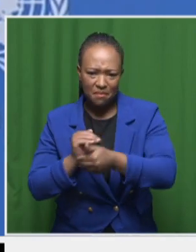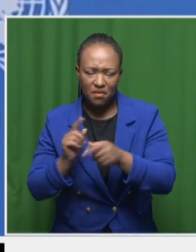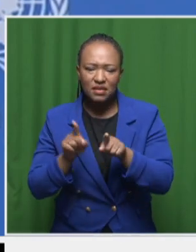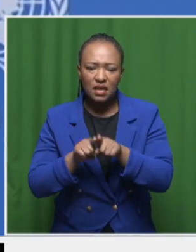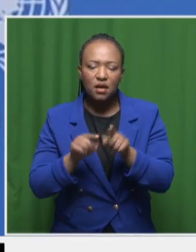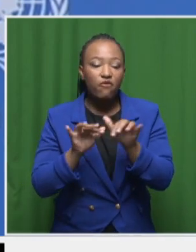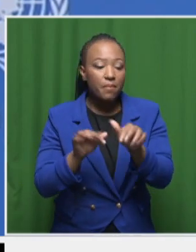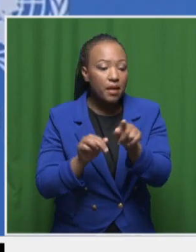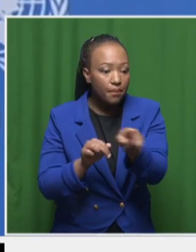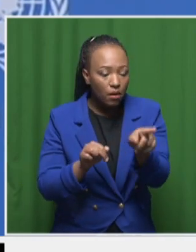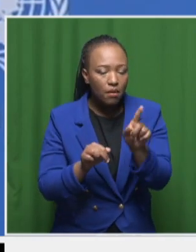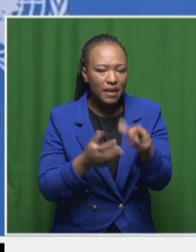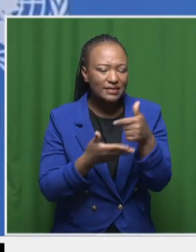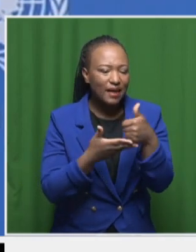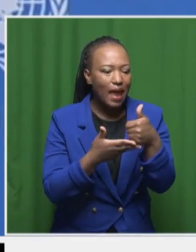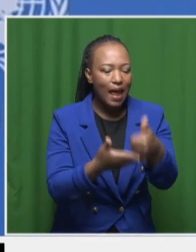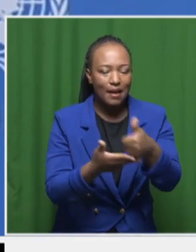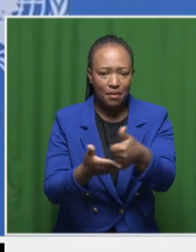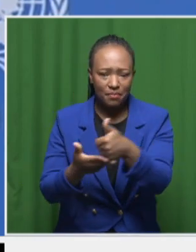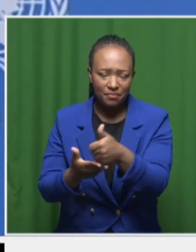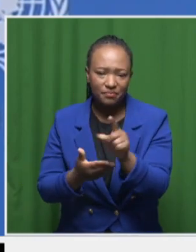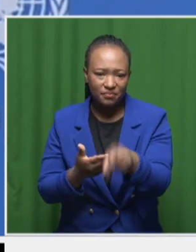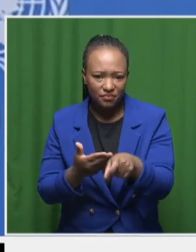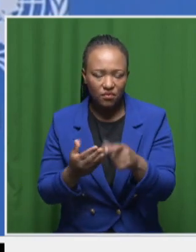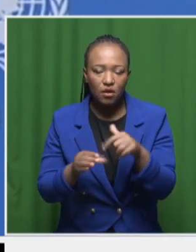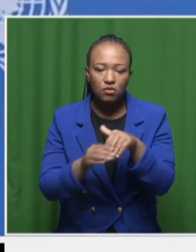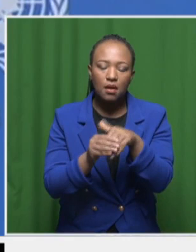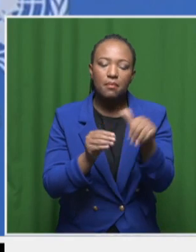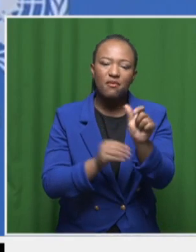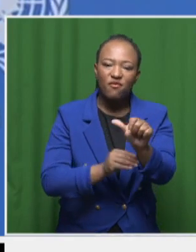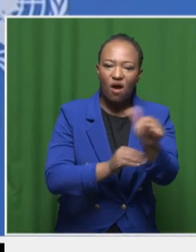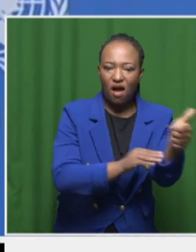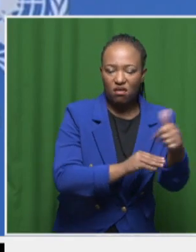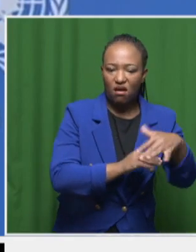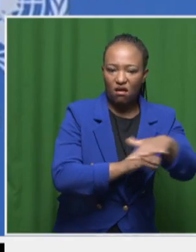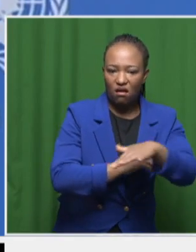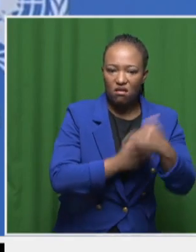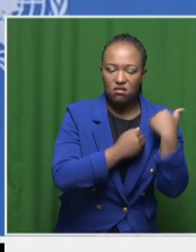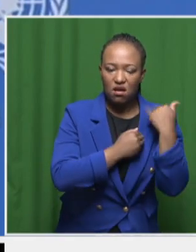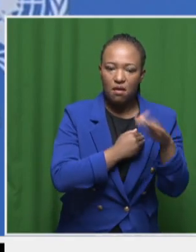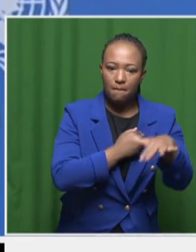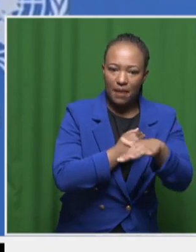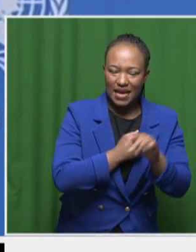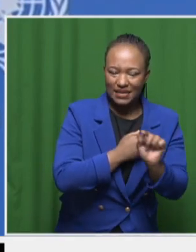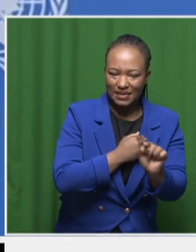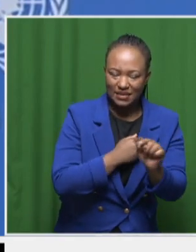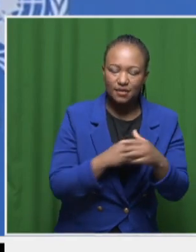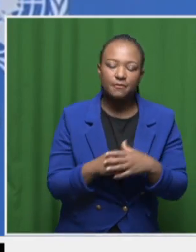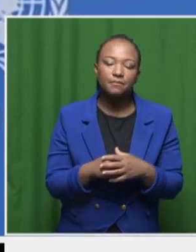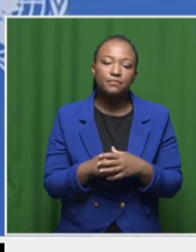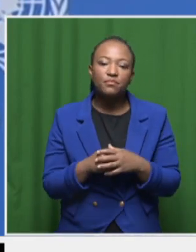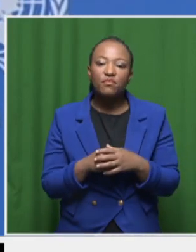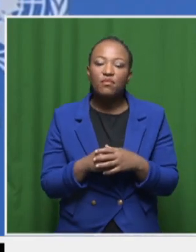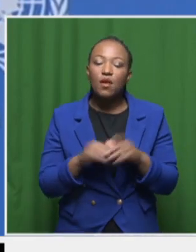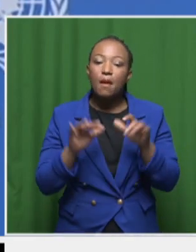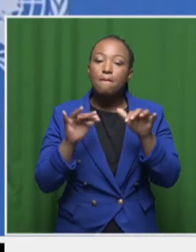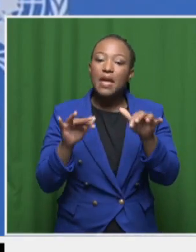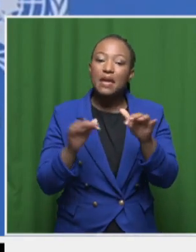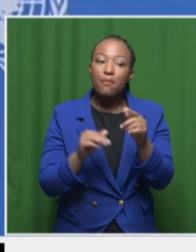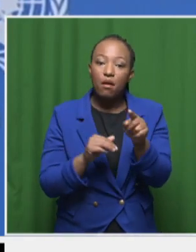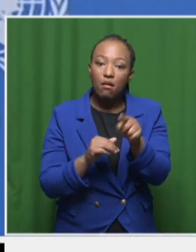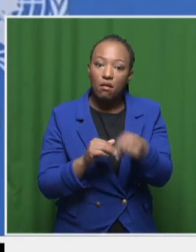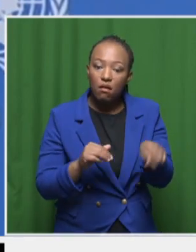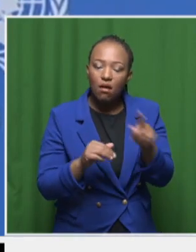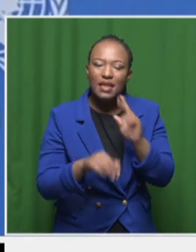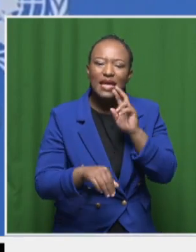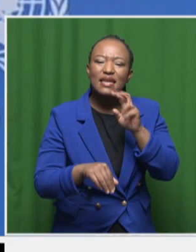assistance, access essential supplies, and evacuate to safer zones as needed. Nearly 1/3 of the population was already in